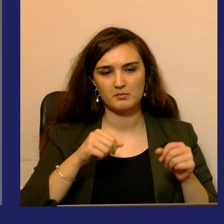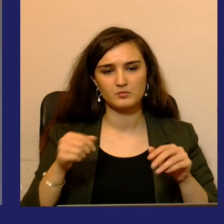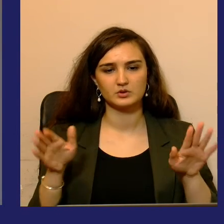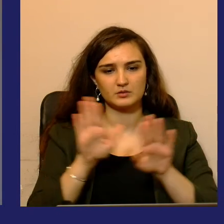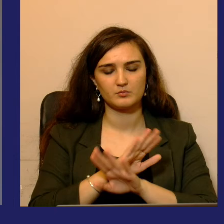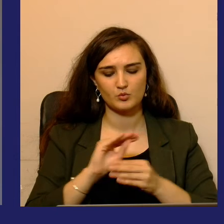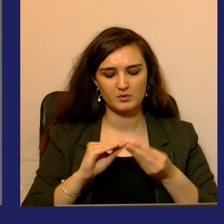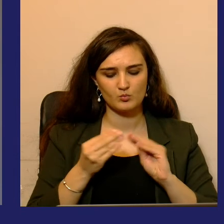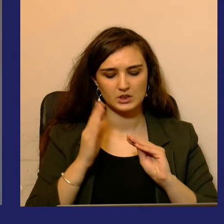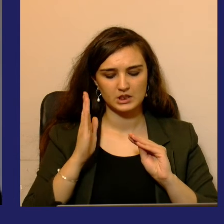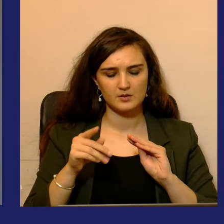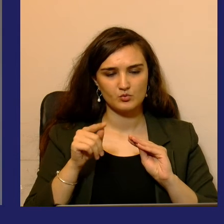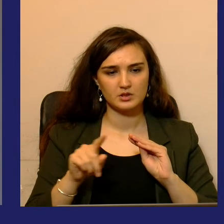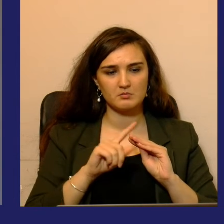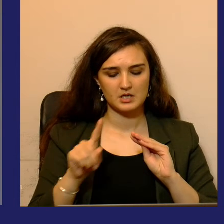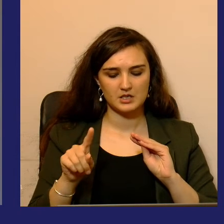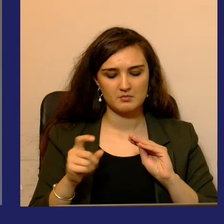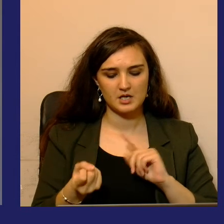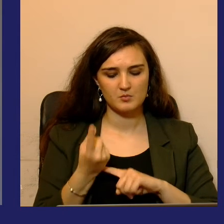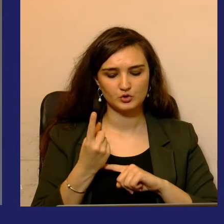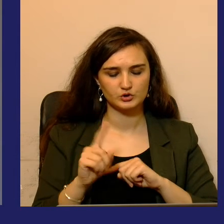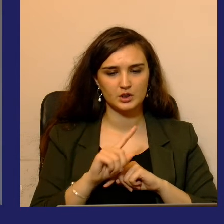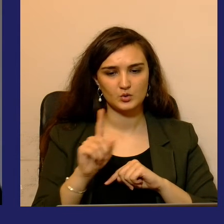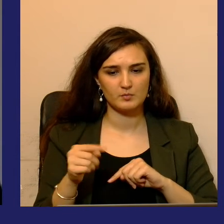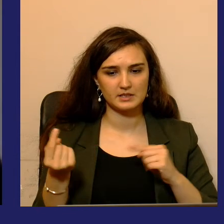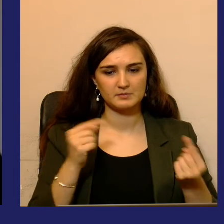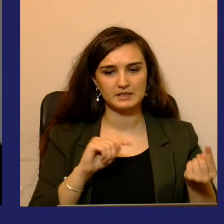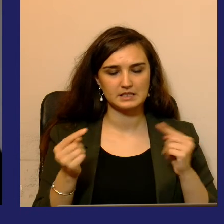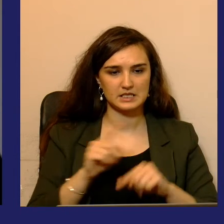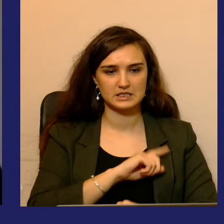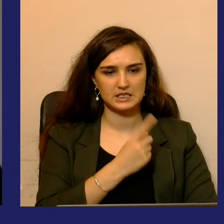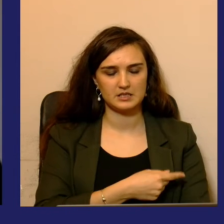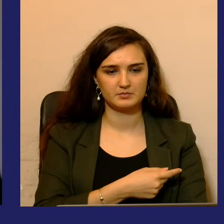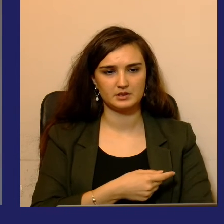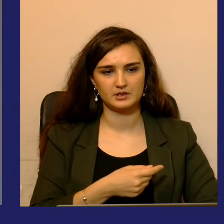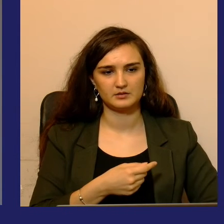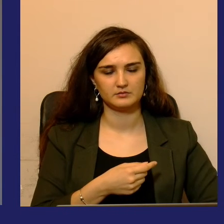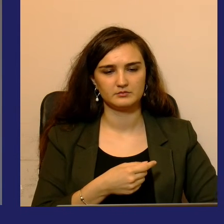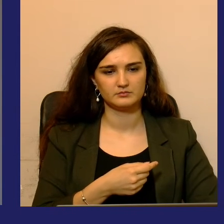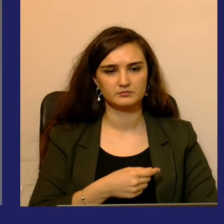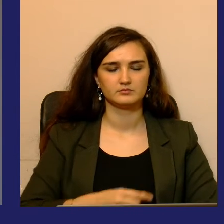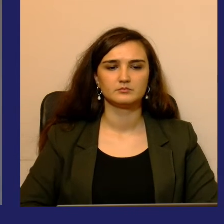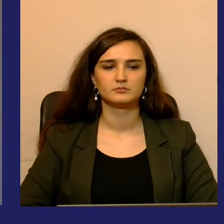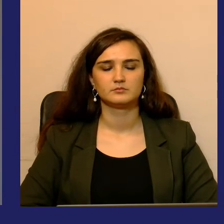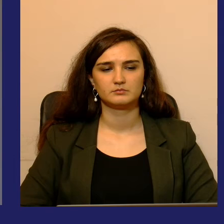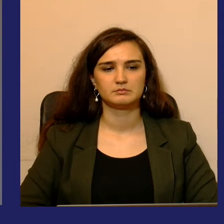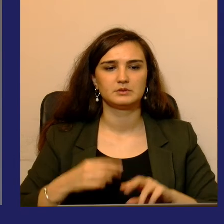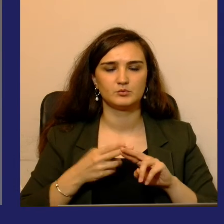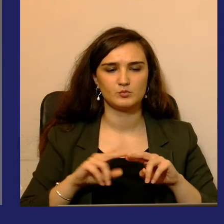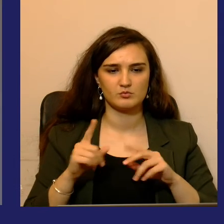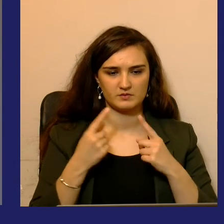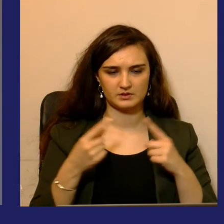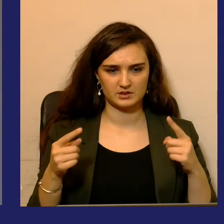overlap kind of strengthened it a little because there was at least a certain amount of oversight from the different institutions. So